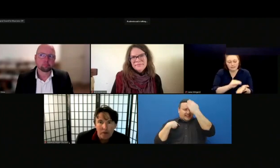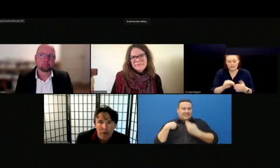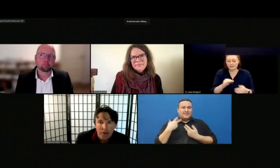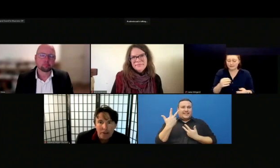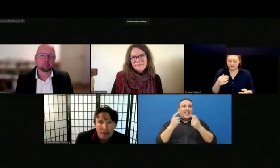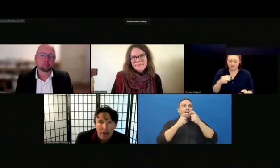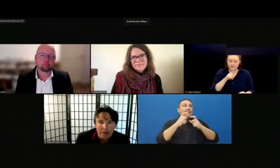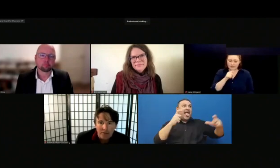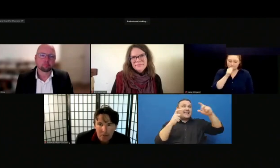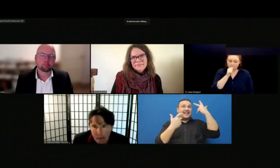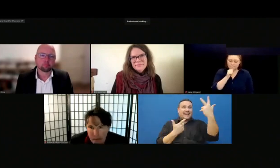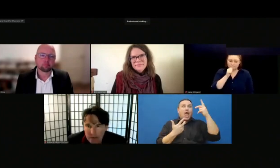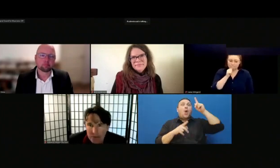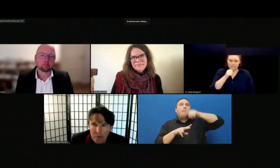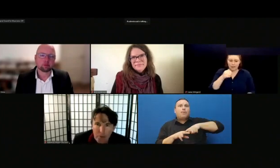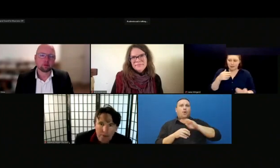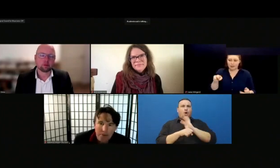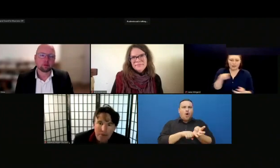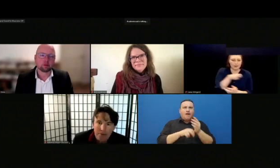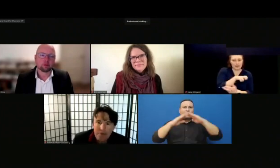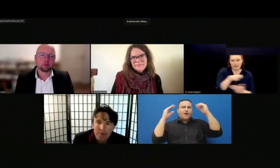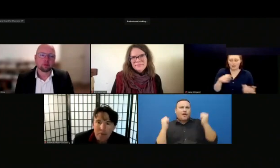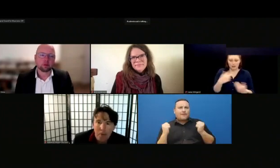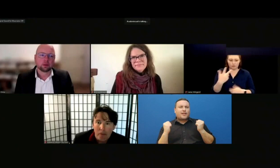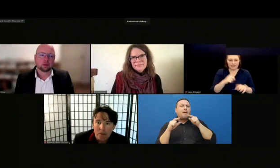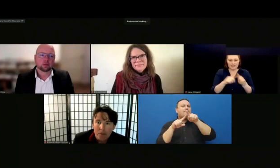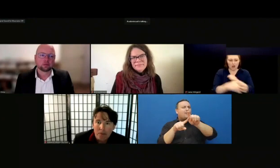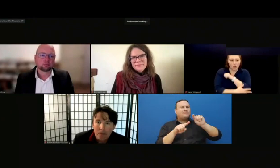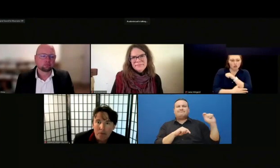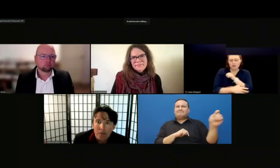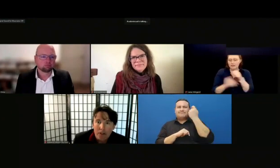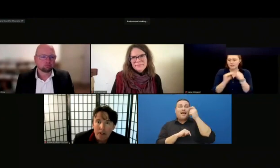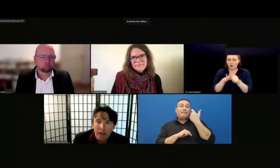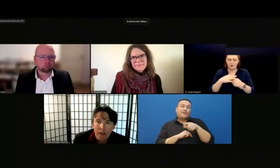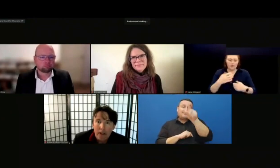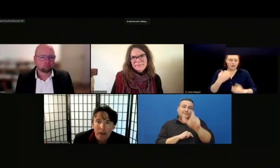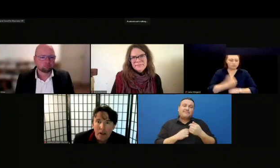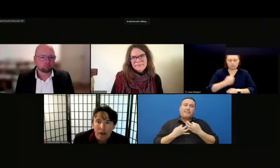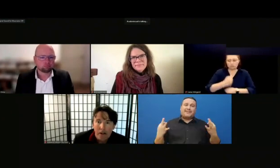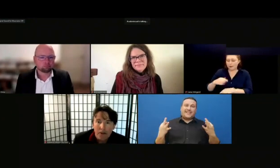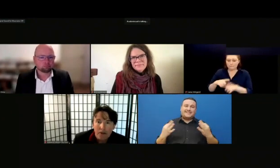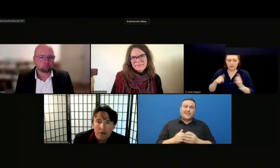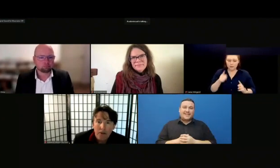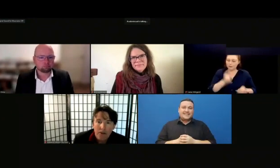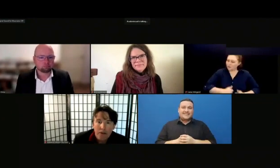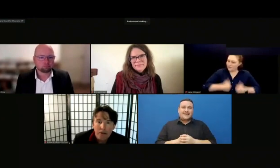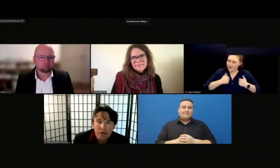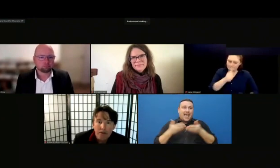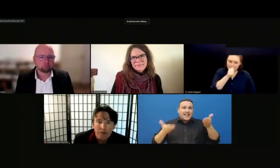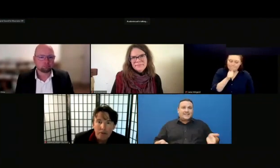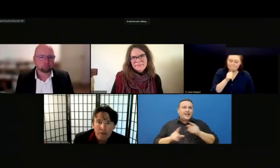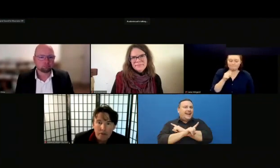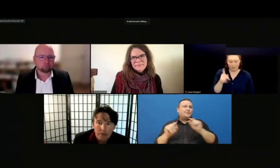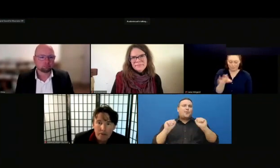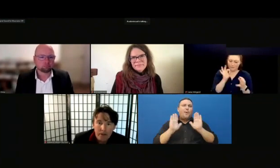in 3 different countries and COVID lockdowns. But you're a survivor and a perfectionist. So nothing really could